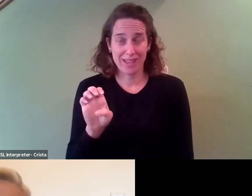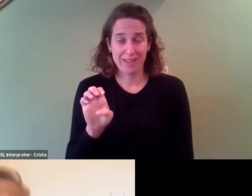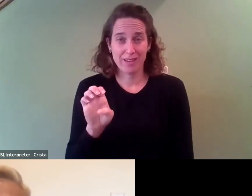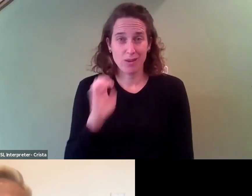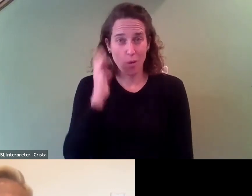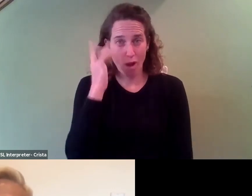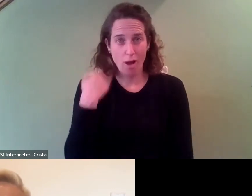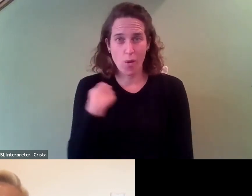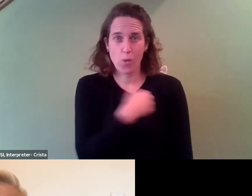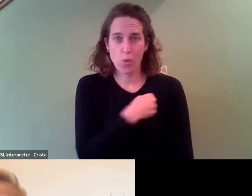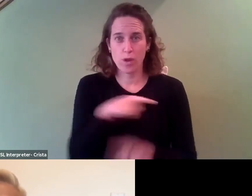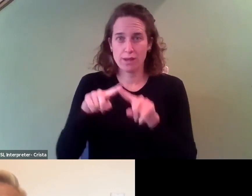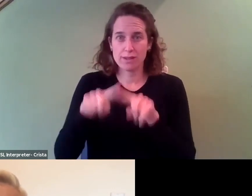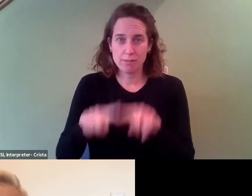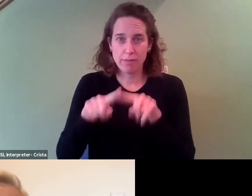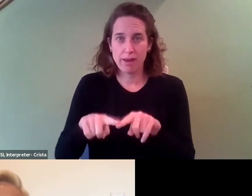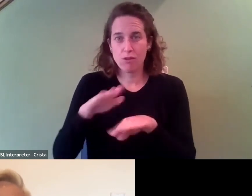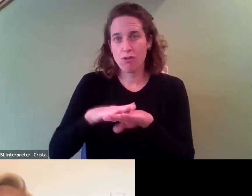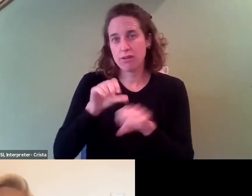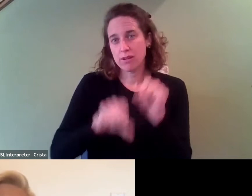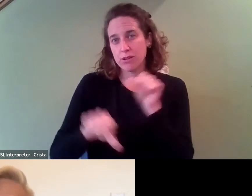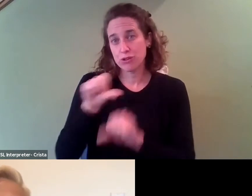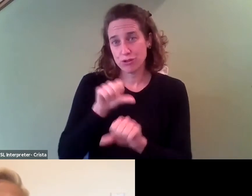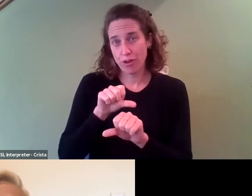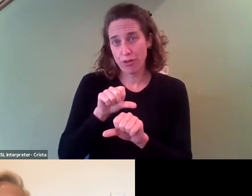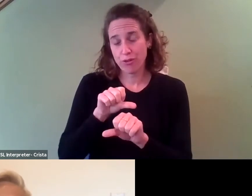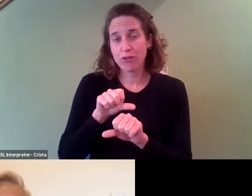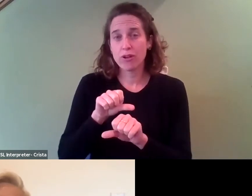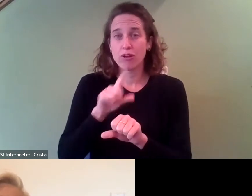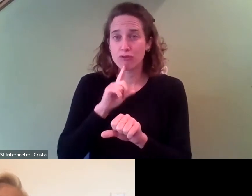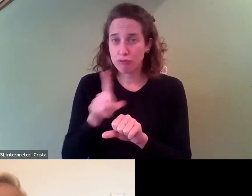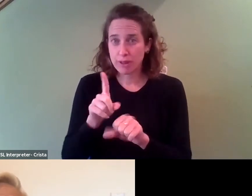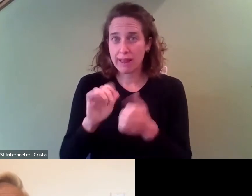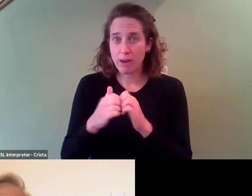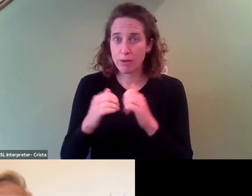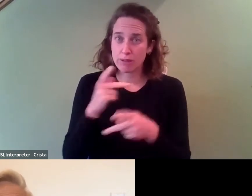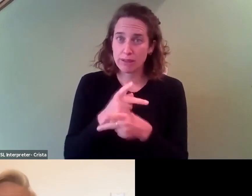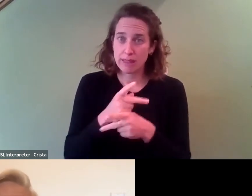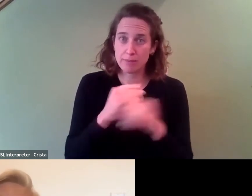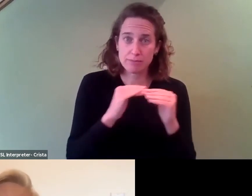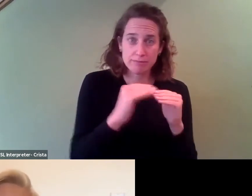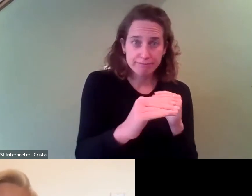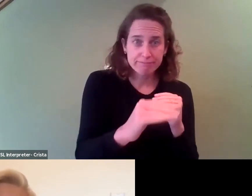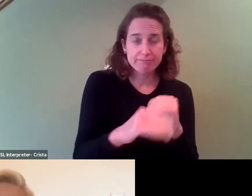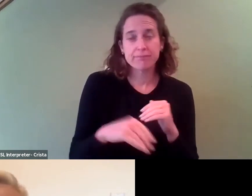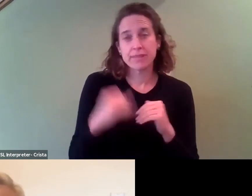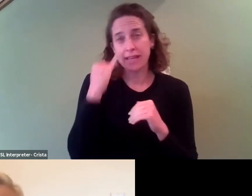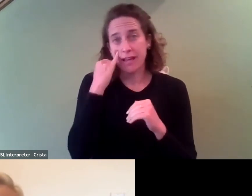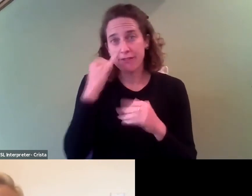dependent on each other to remain uninfected. We're dependent on each other when we become infected and need